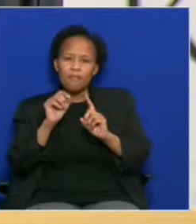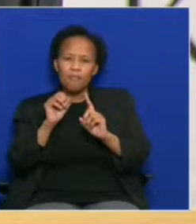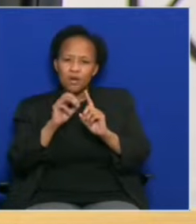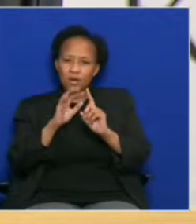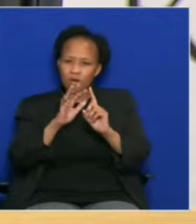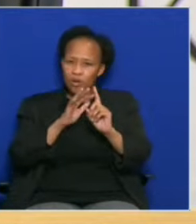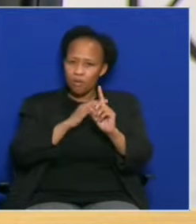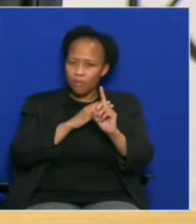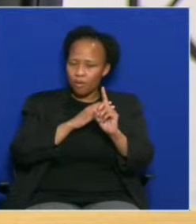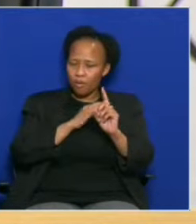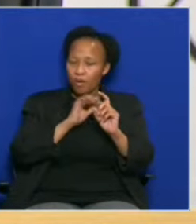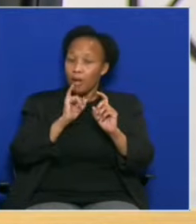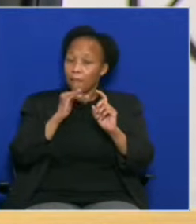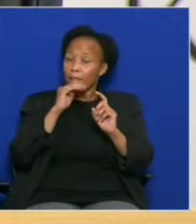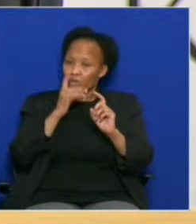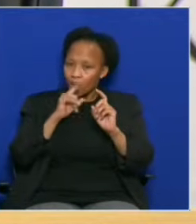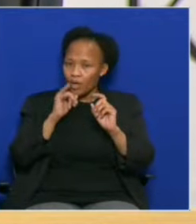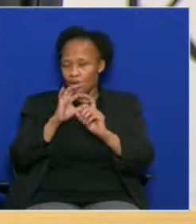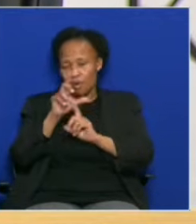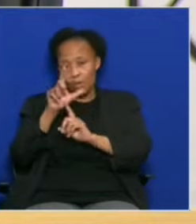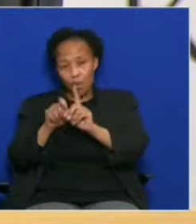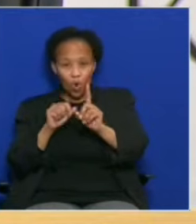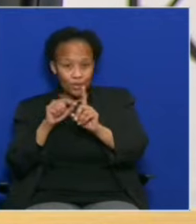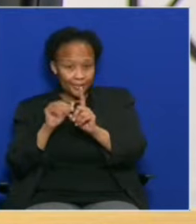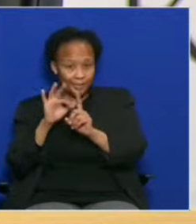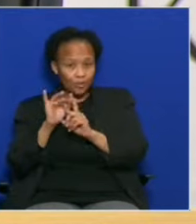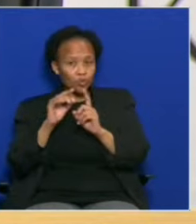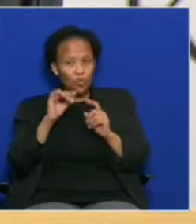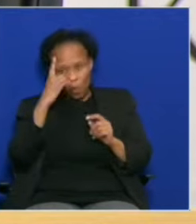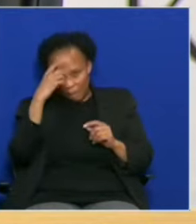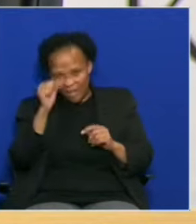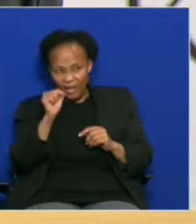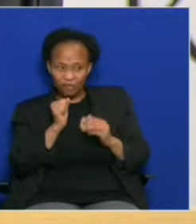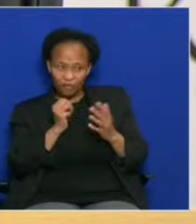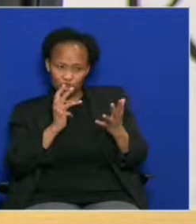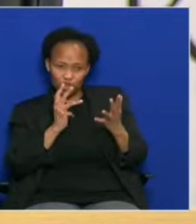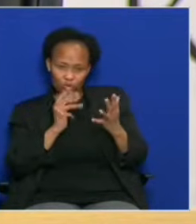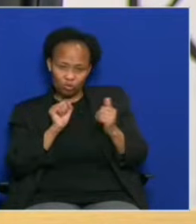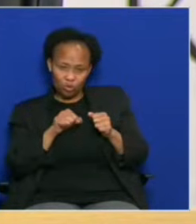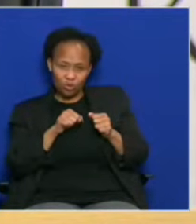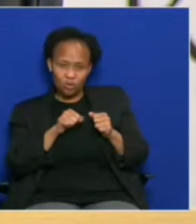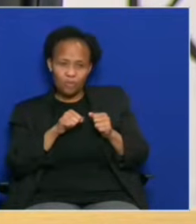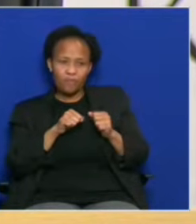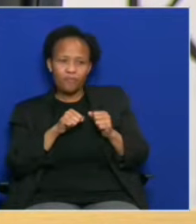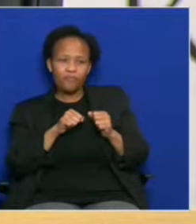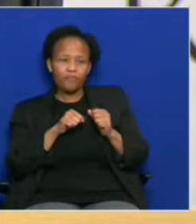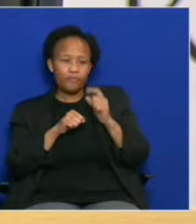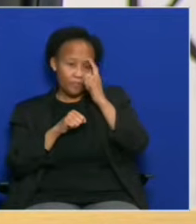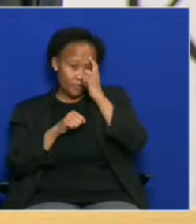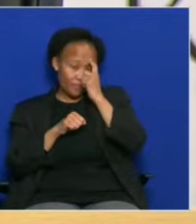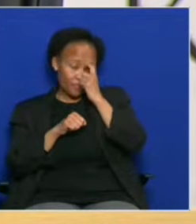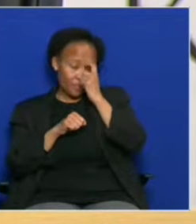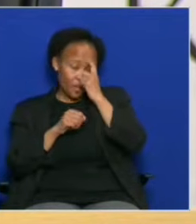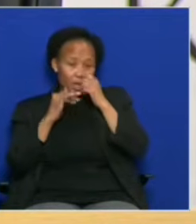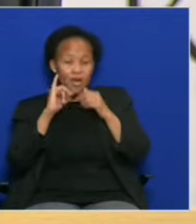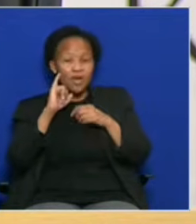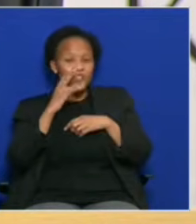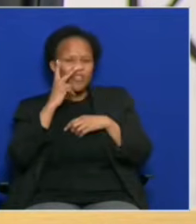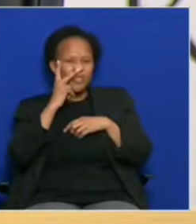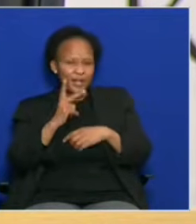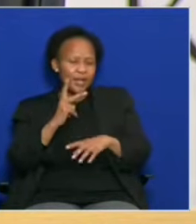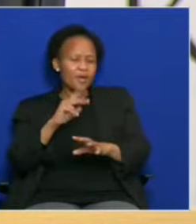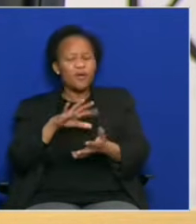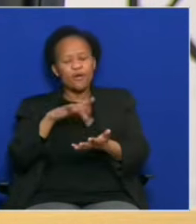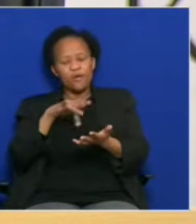for somebody to believe such. And when you look at the post itself and what is mentioned, I